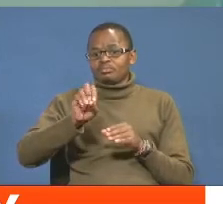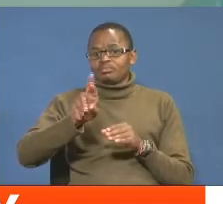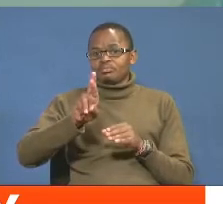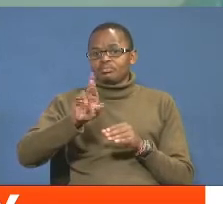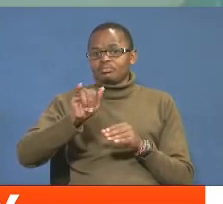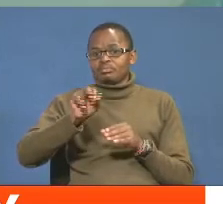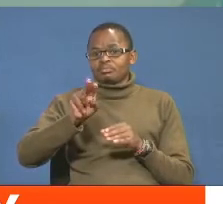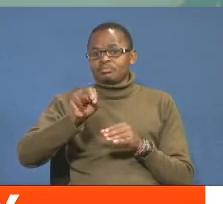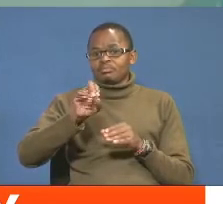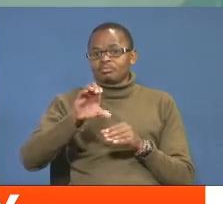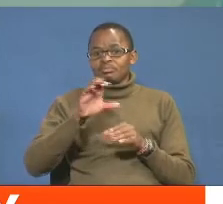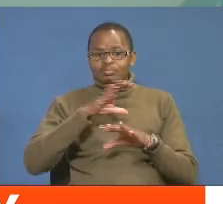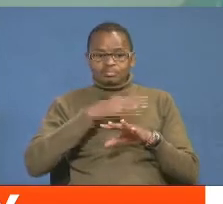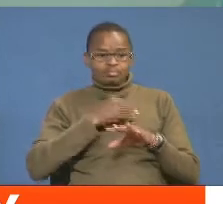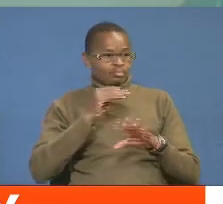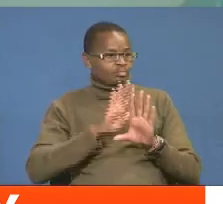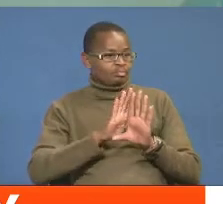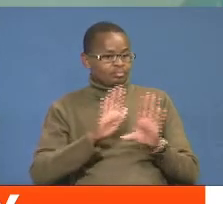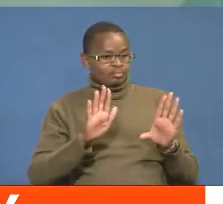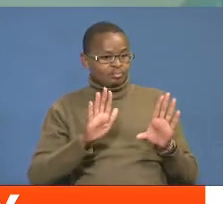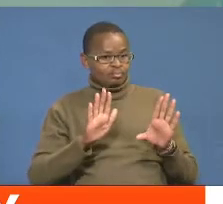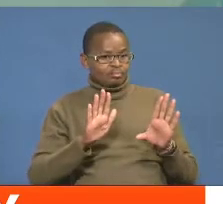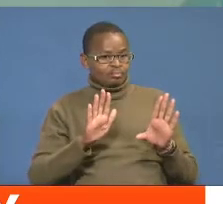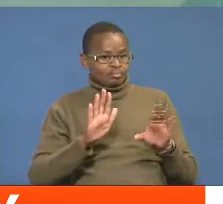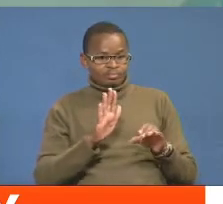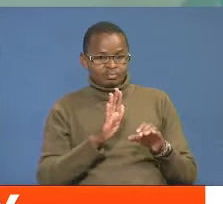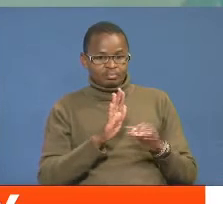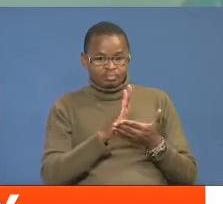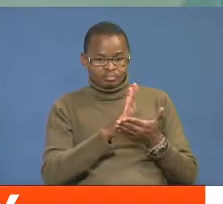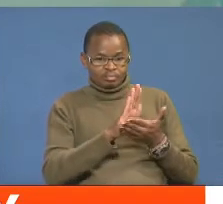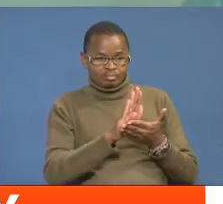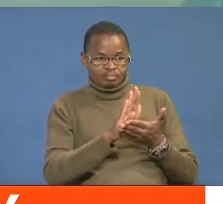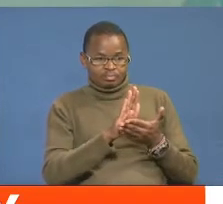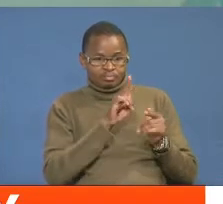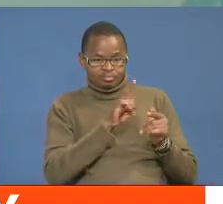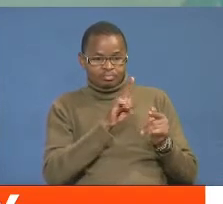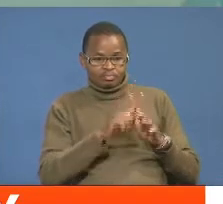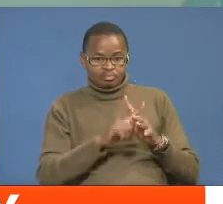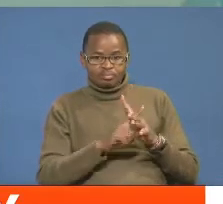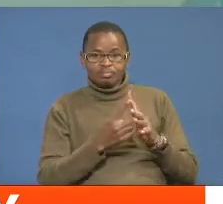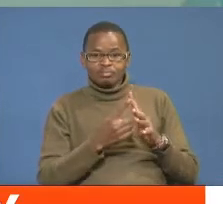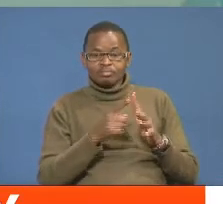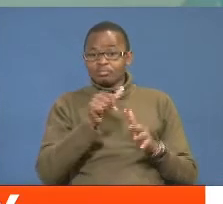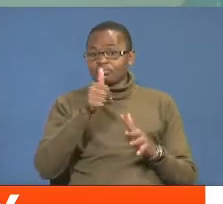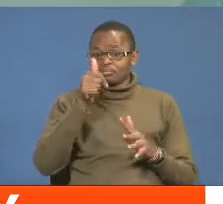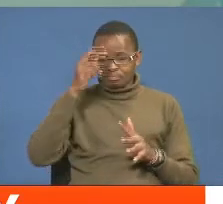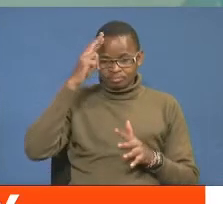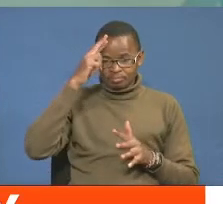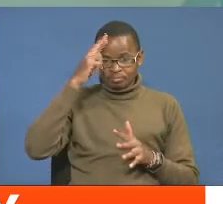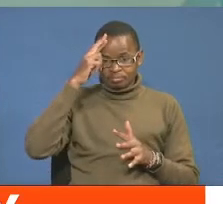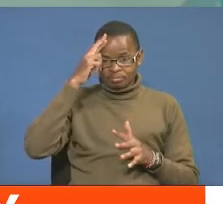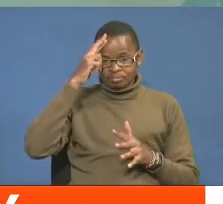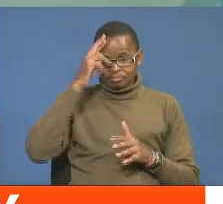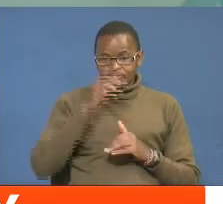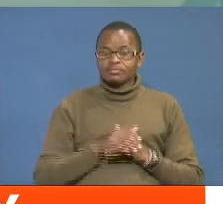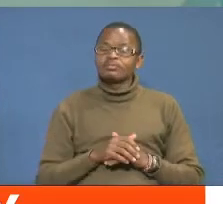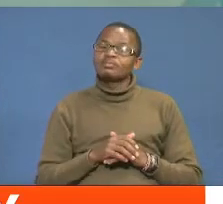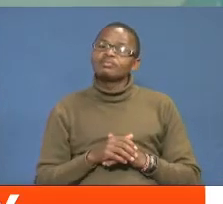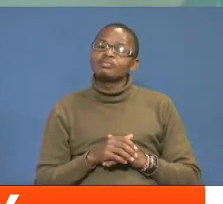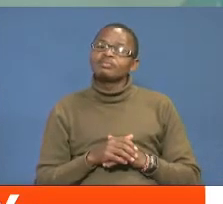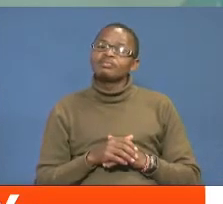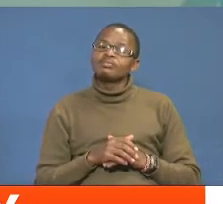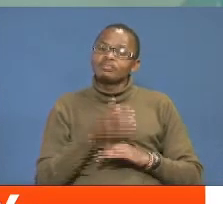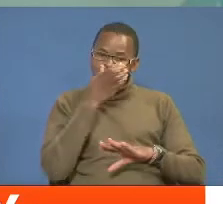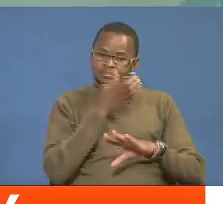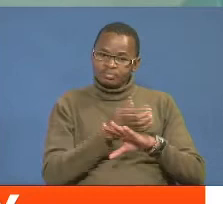and we are not going to accept it. Okay, so there are some, you know, component of that. The other reason is that, you know,